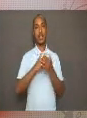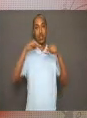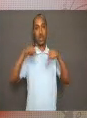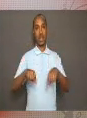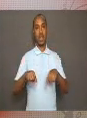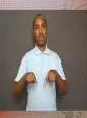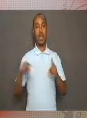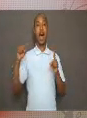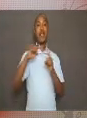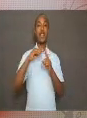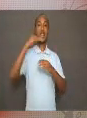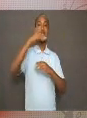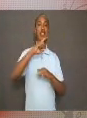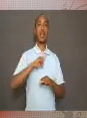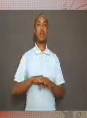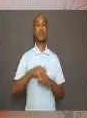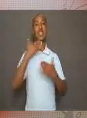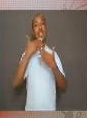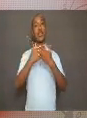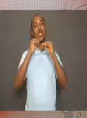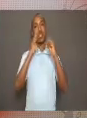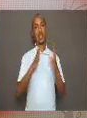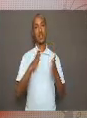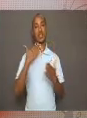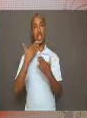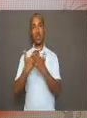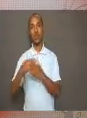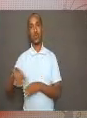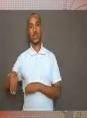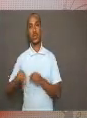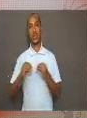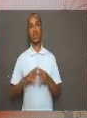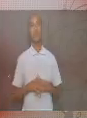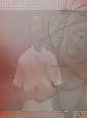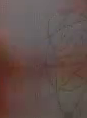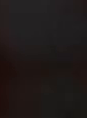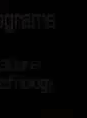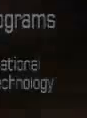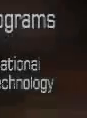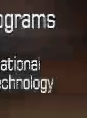today. Until next time, thank you, teacher. Thank you, students.